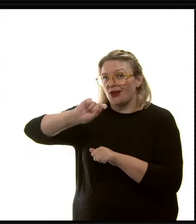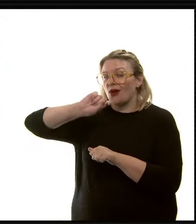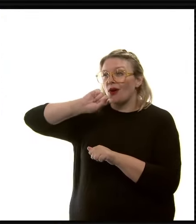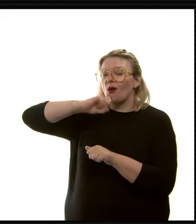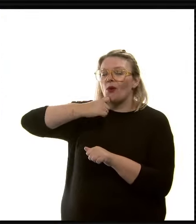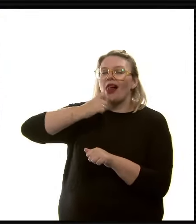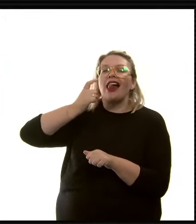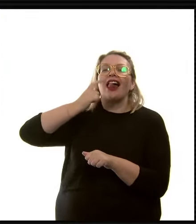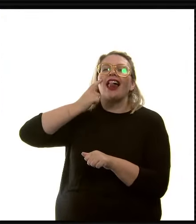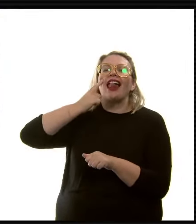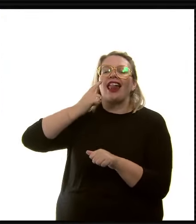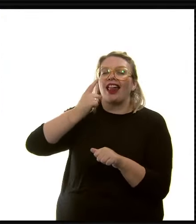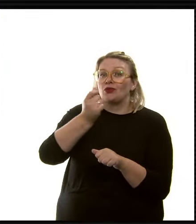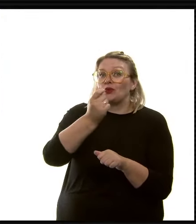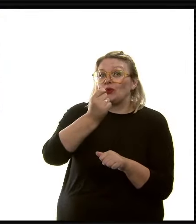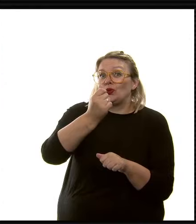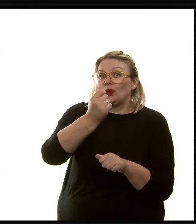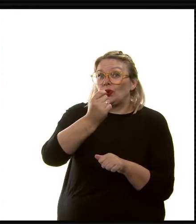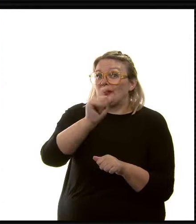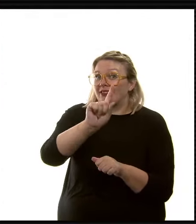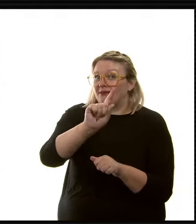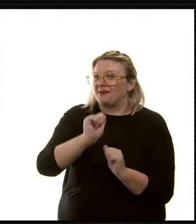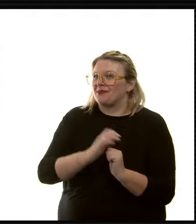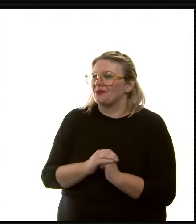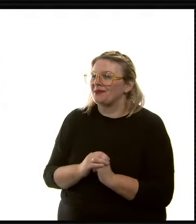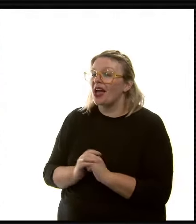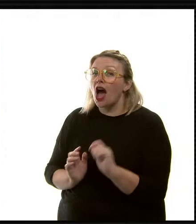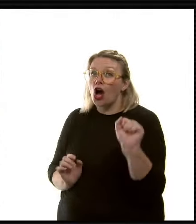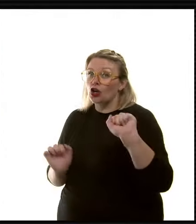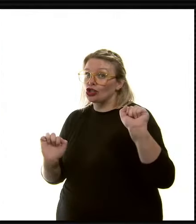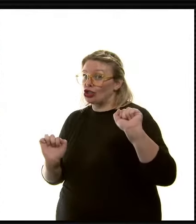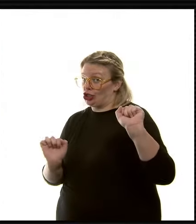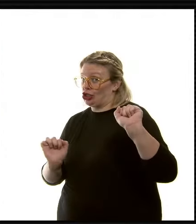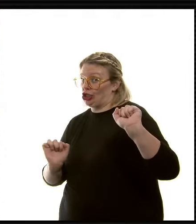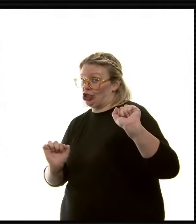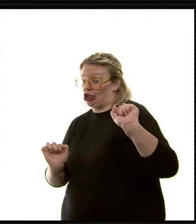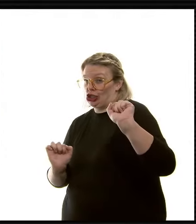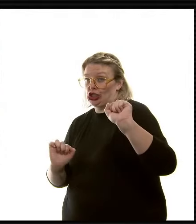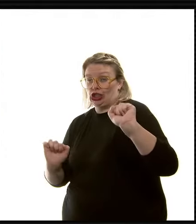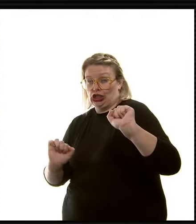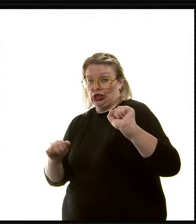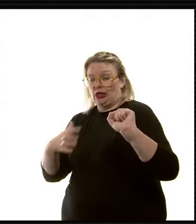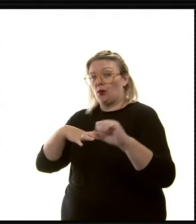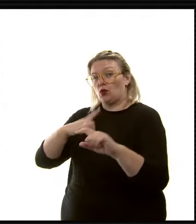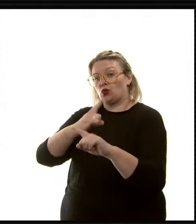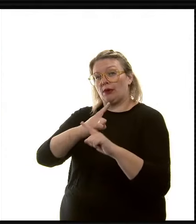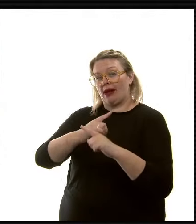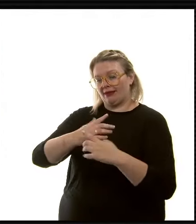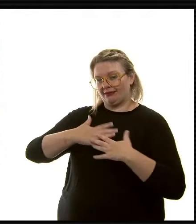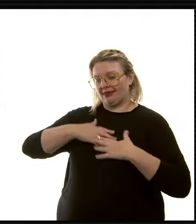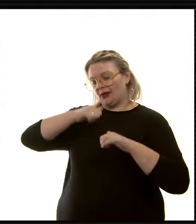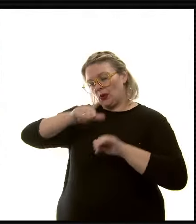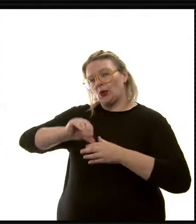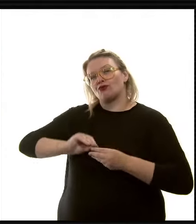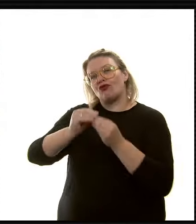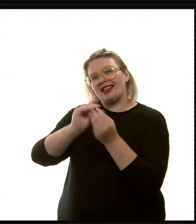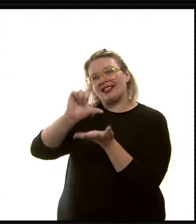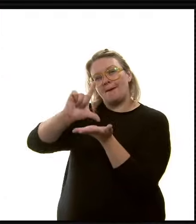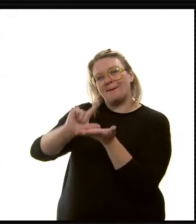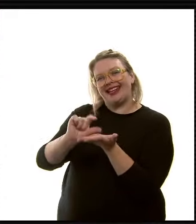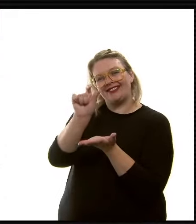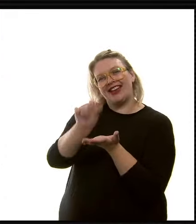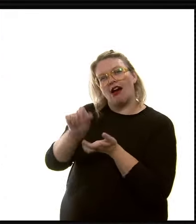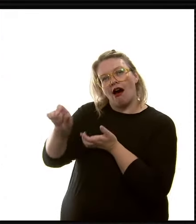bit more in just a couple of moments. Yeah, but not quite yet. Okay. 'Cause I want to tell you about my favorite part. So once we've figured